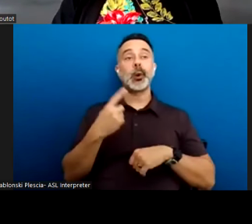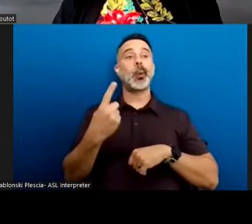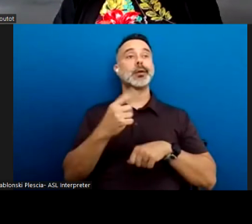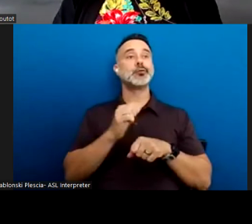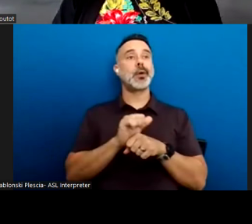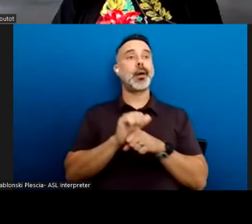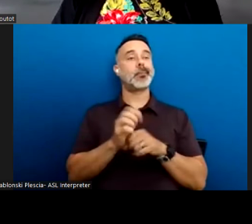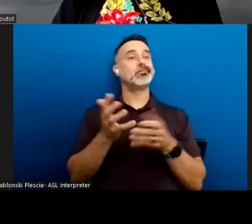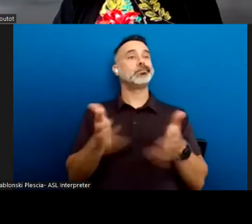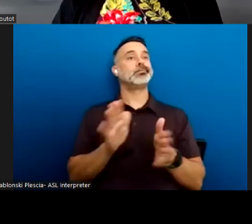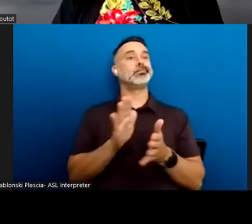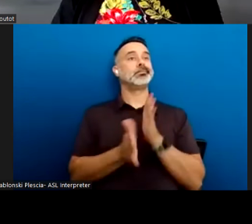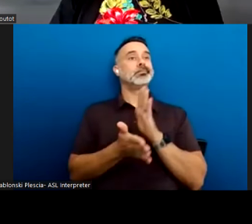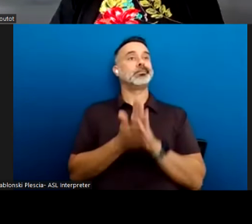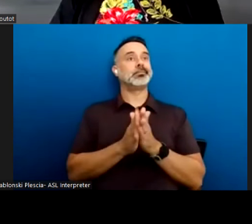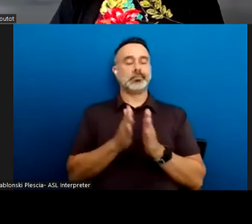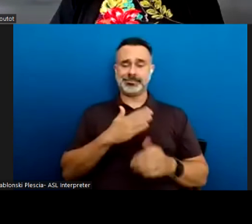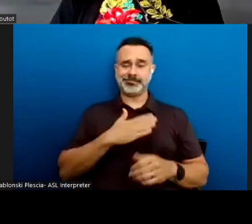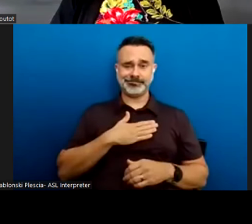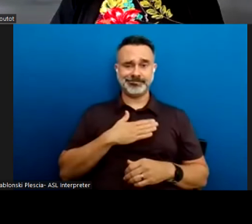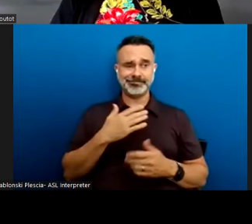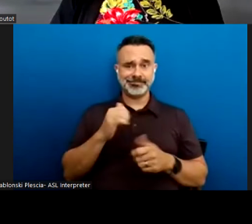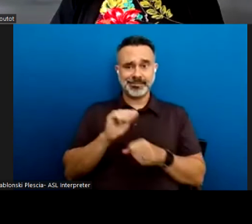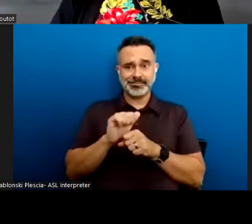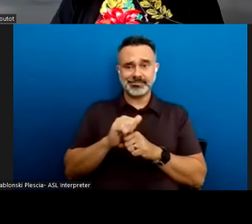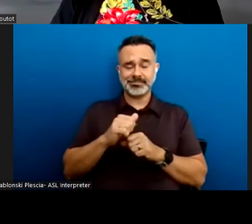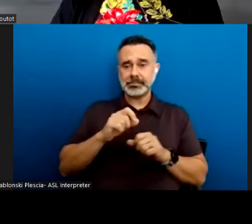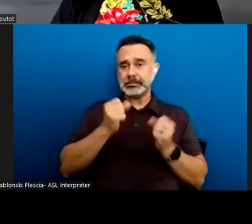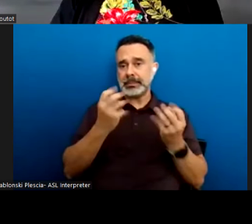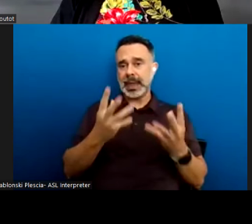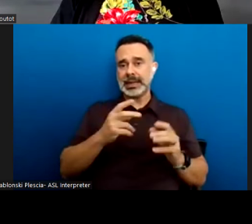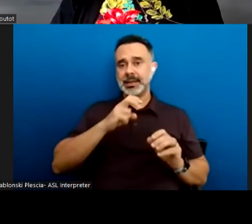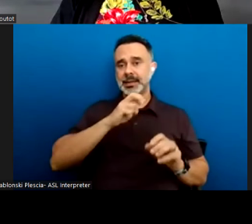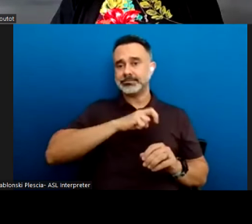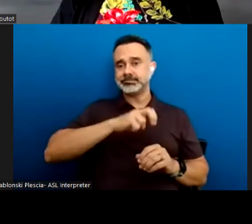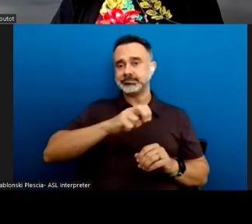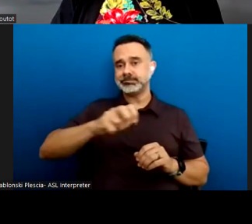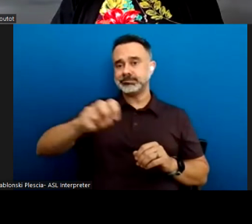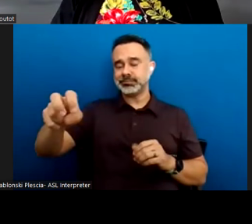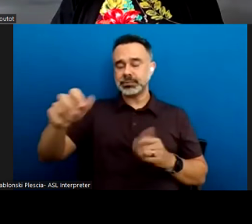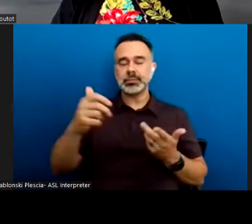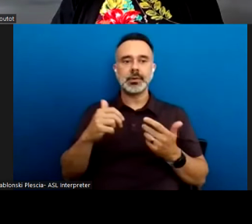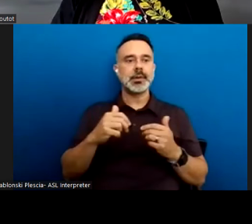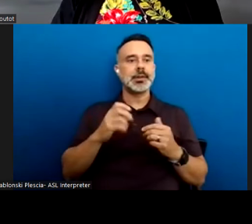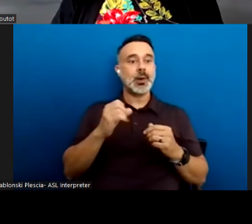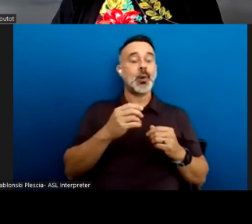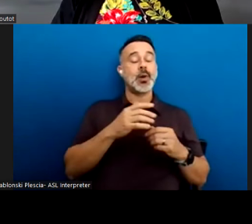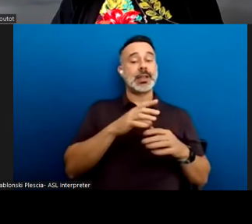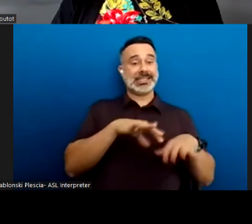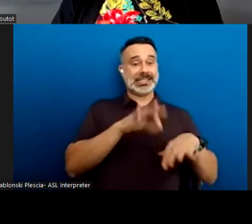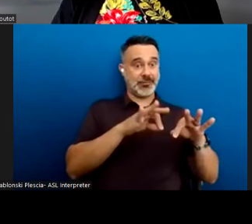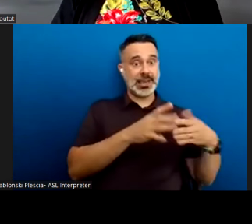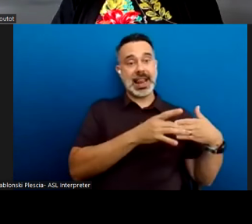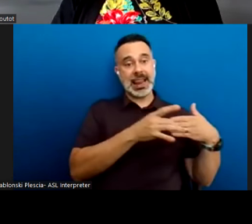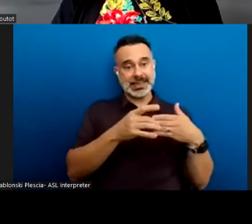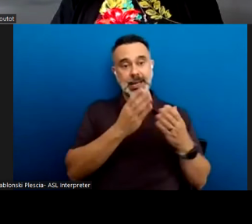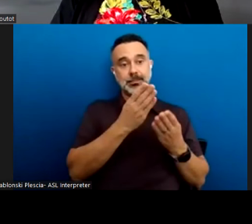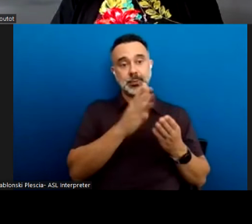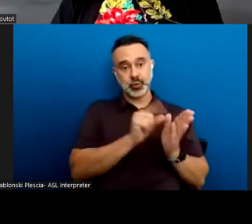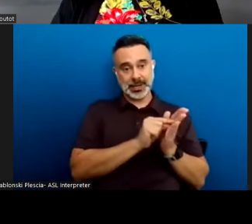I know myself, I've had many. So discovery leads to the blueprint, which leads to the job search plan, which leads to